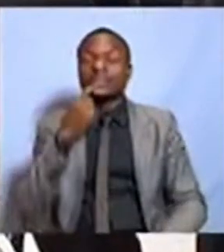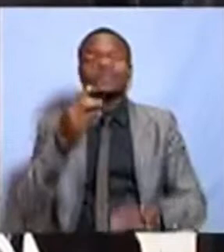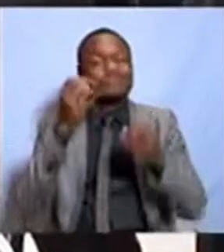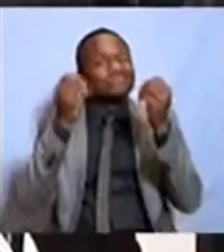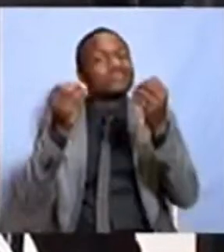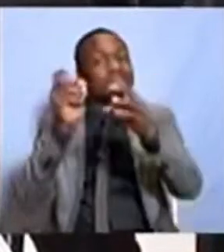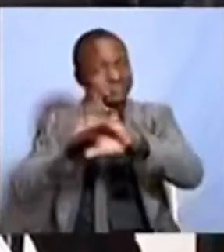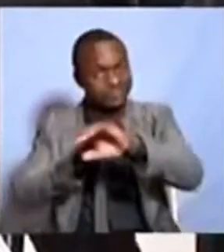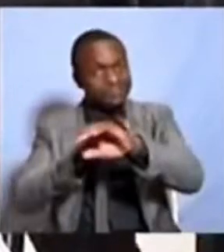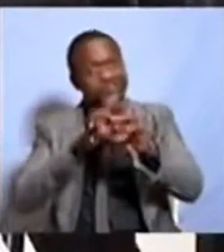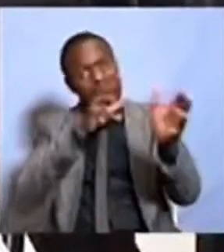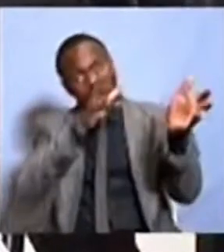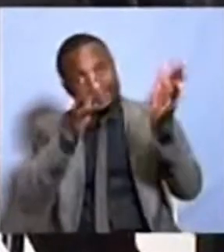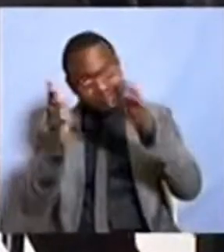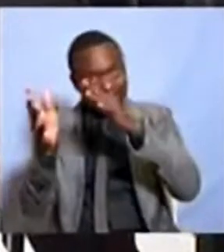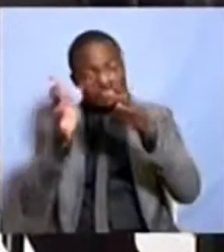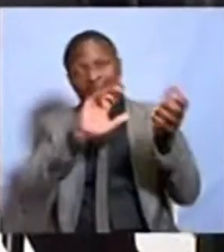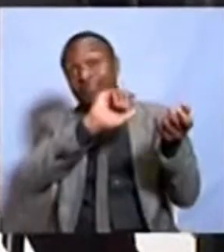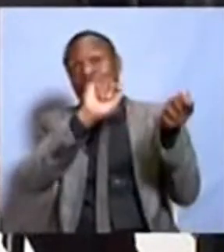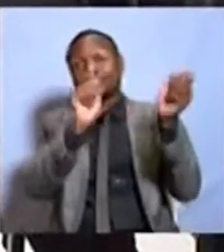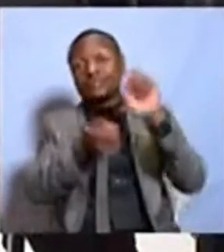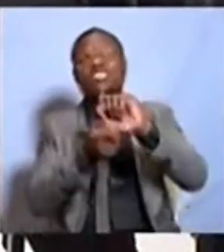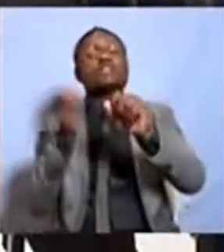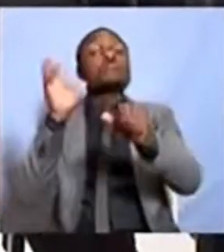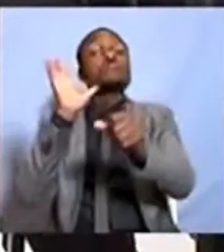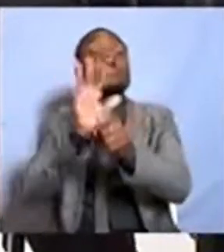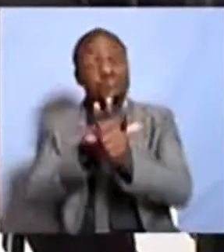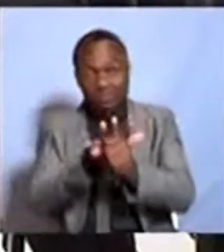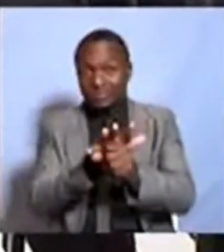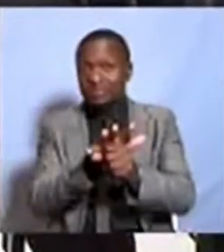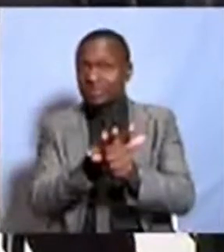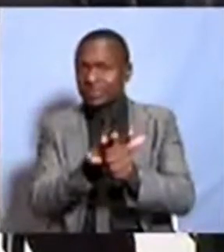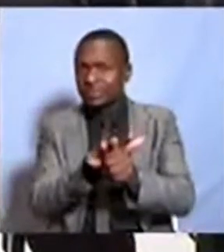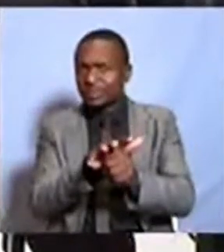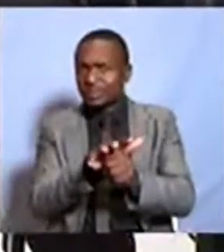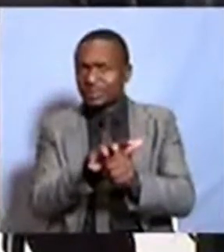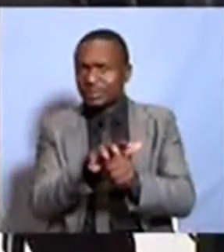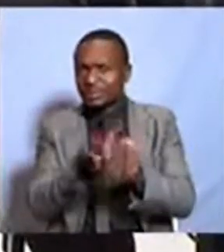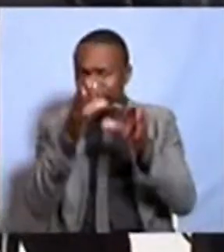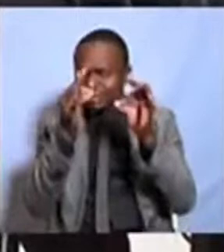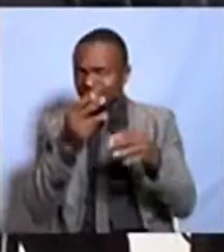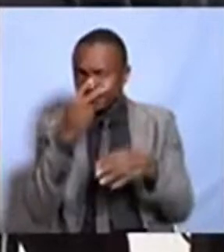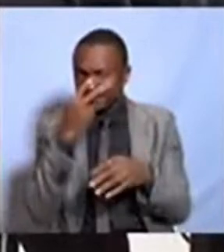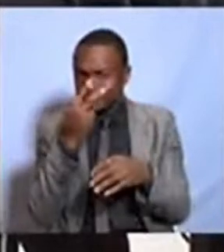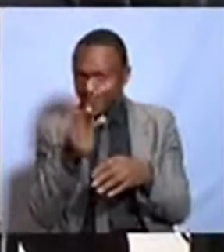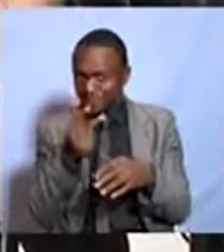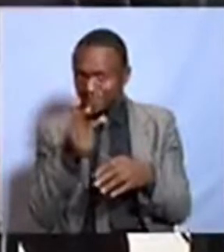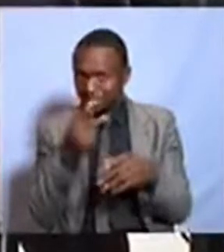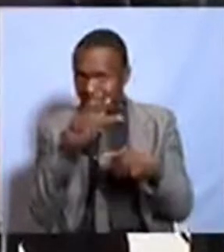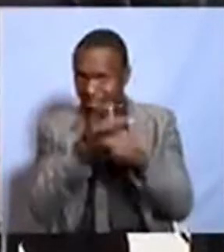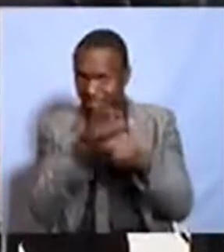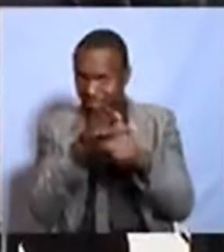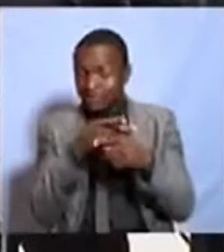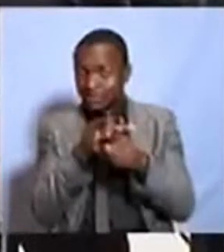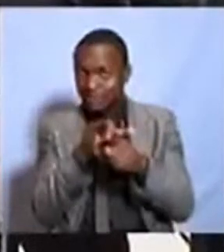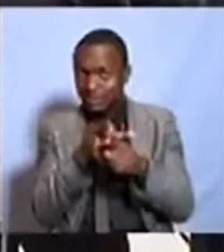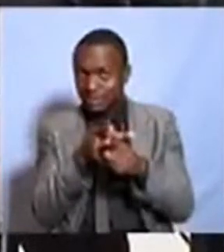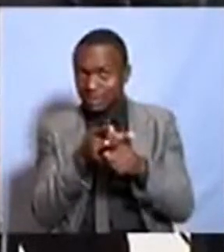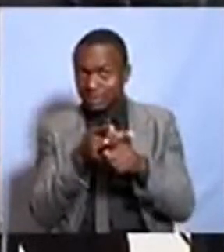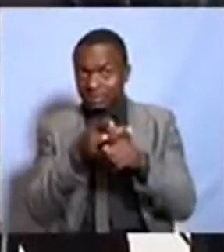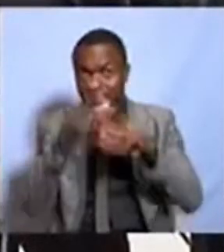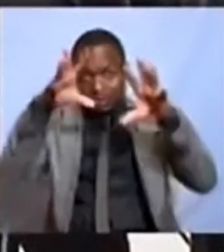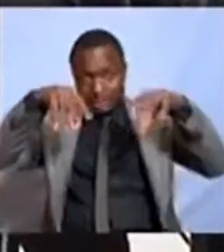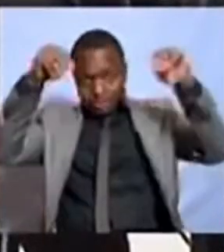that climate change has impacted. I mentioned already that in manufacturing, if we look at, let's just give an example of load shedding that is